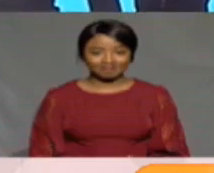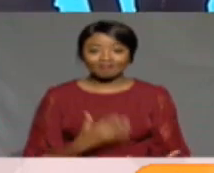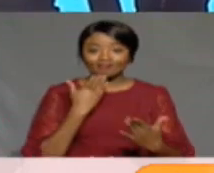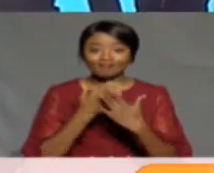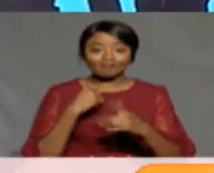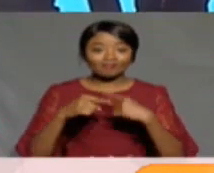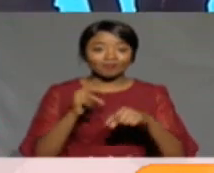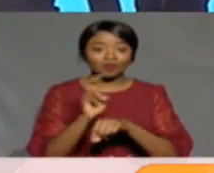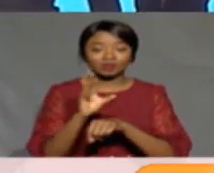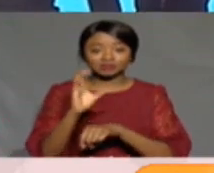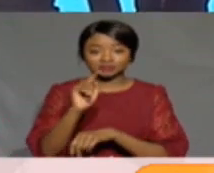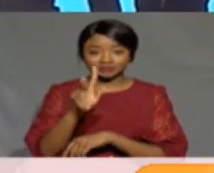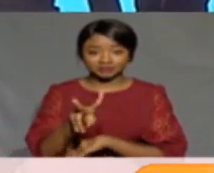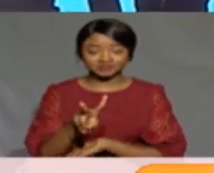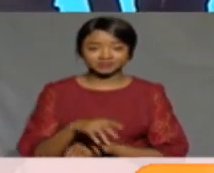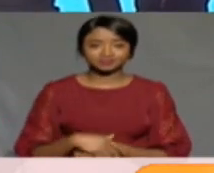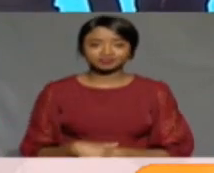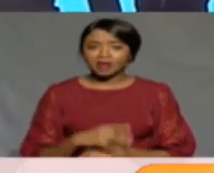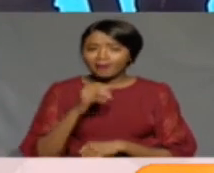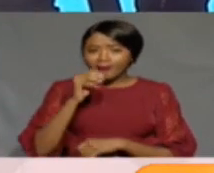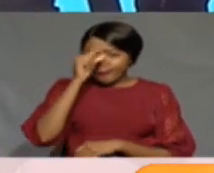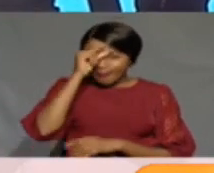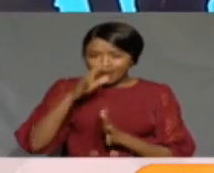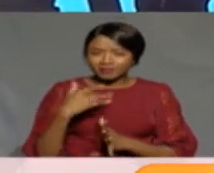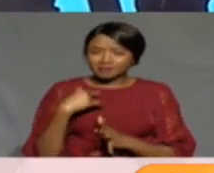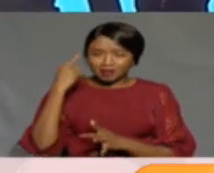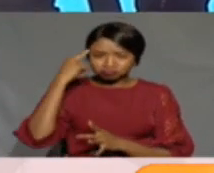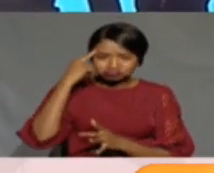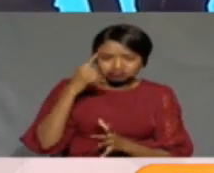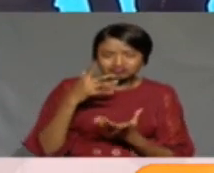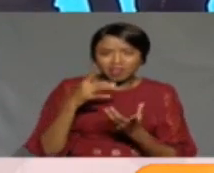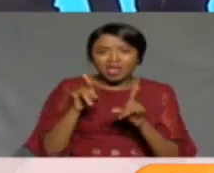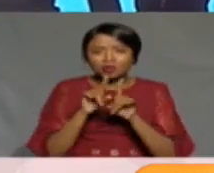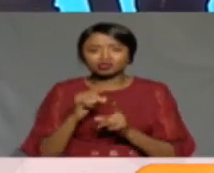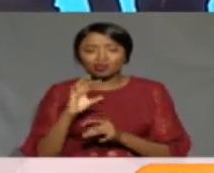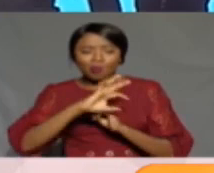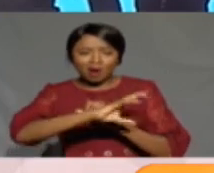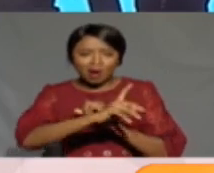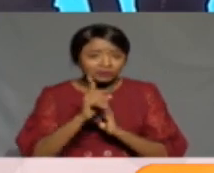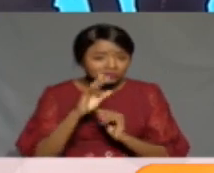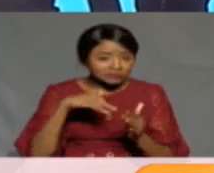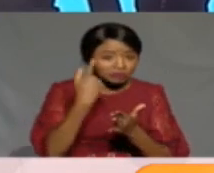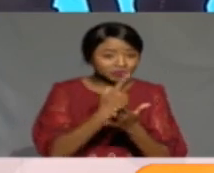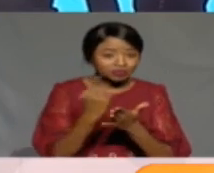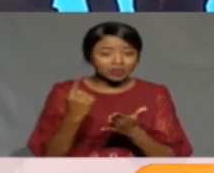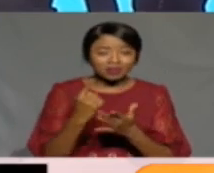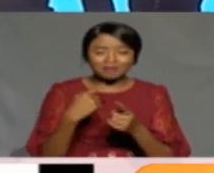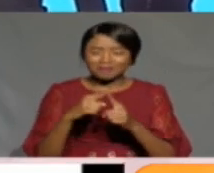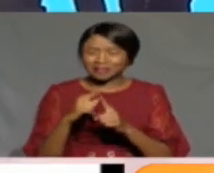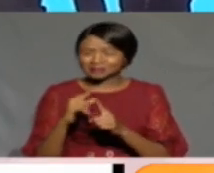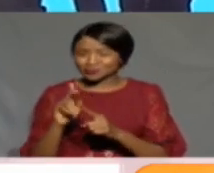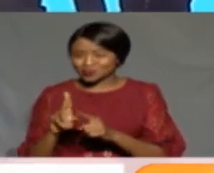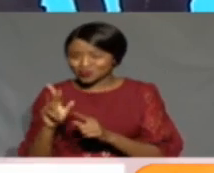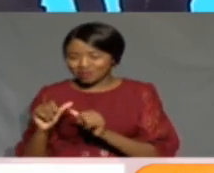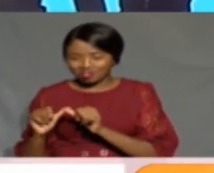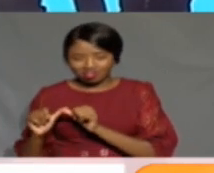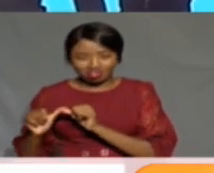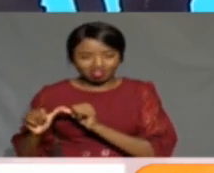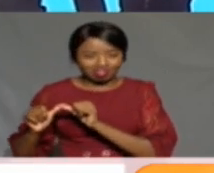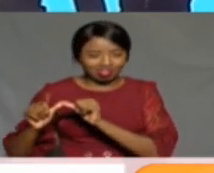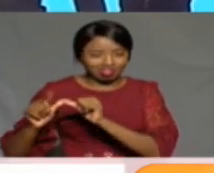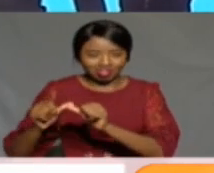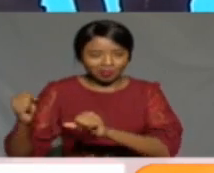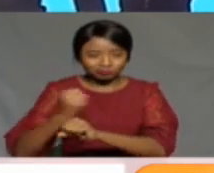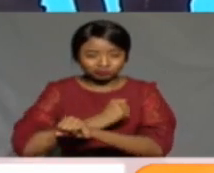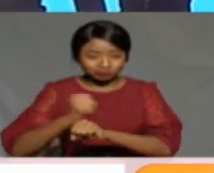Now, pressure from governors, the threat of a shutdown in counties next week, and an adamant President Uhuru Kenyatta forced the Senate